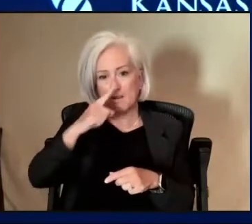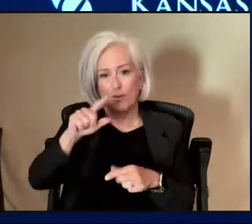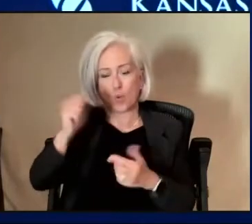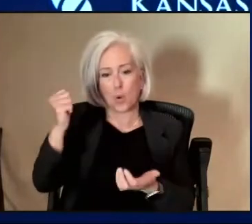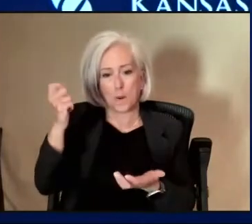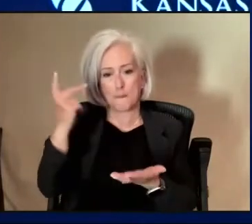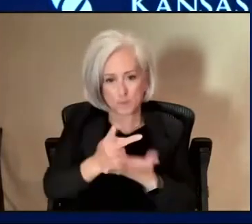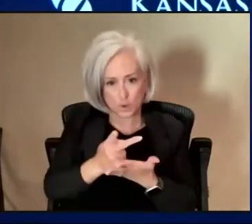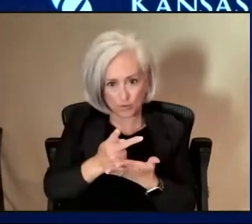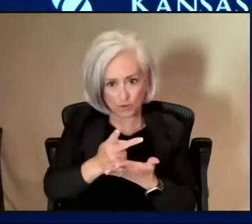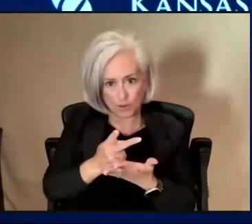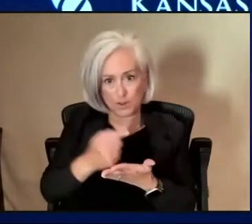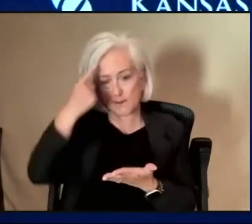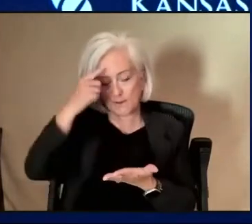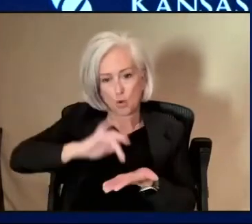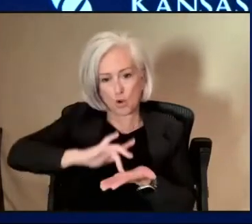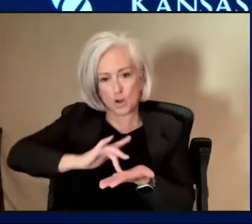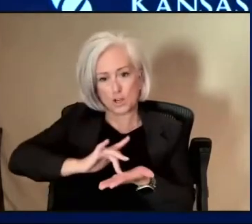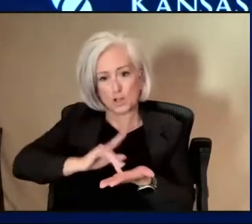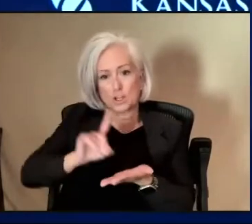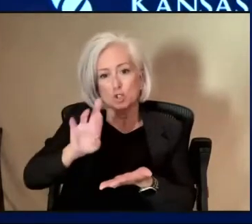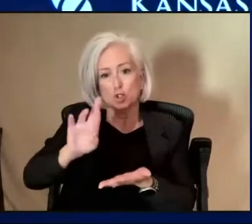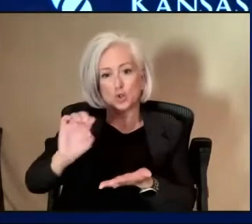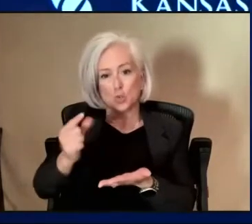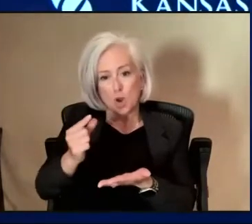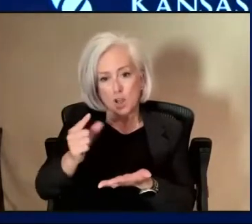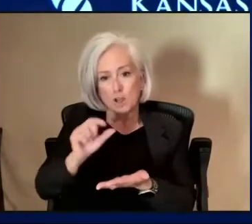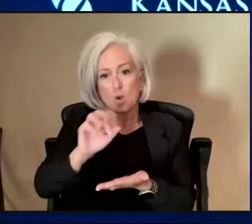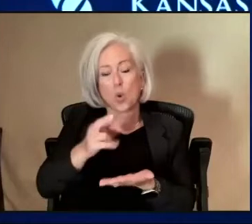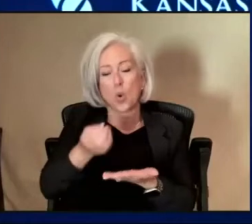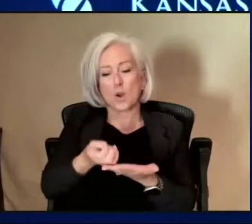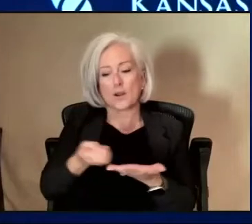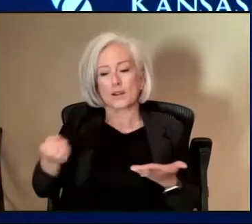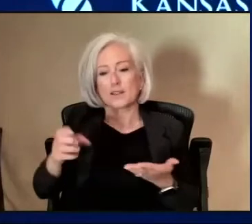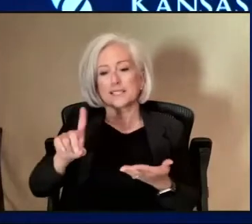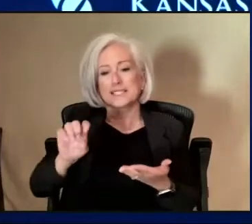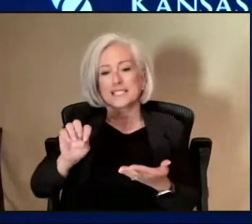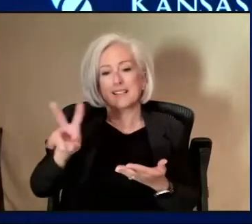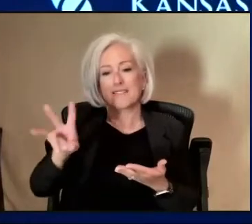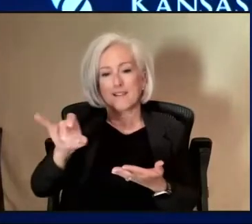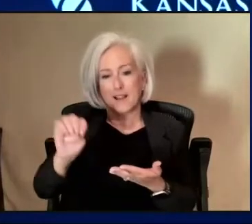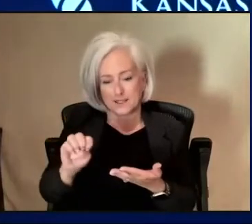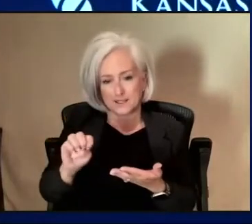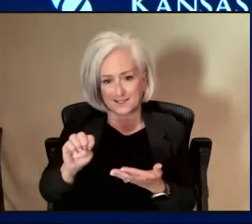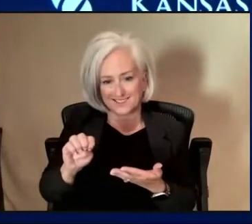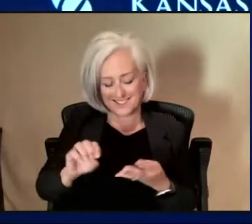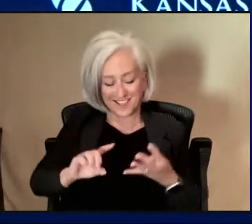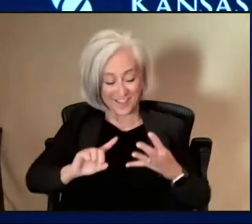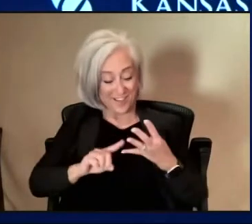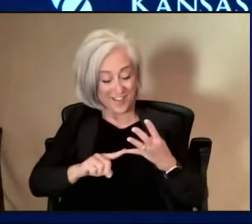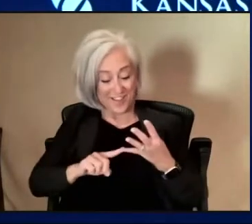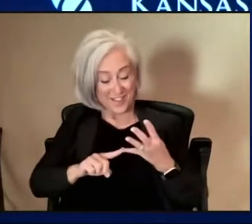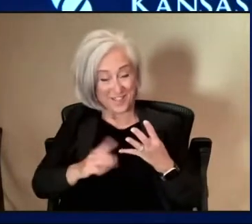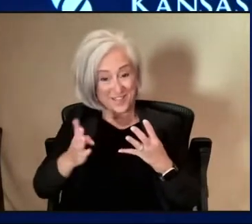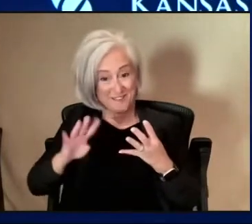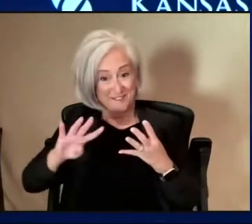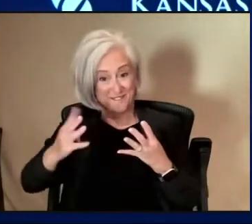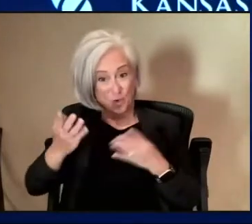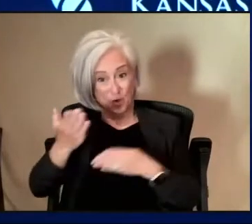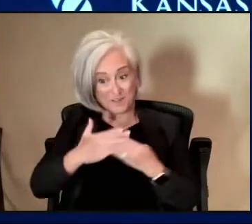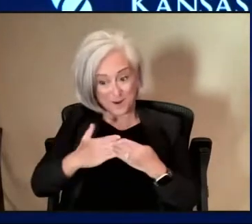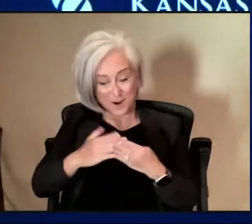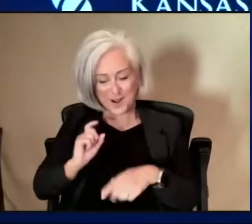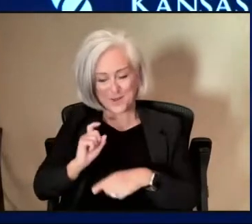a device. There is a 4th phase, which I'll turn it over to Dr. Poland to talk about, because